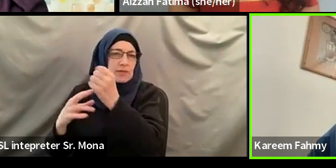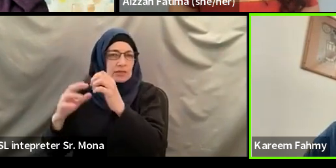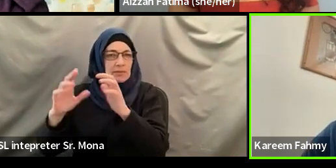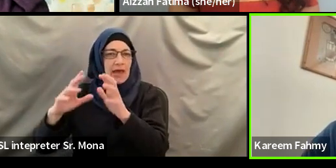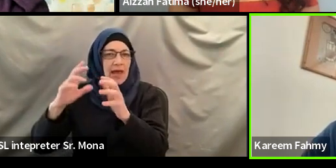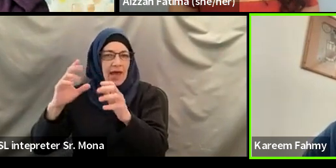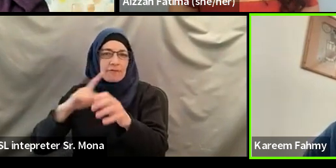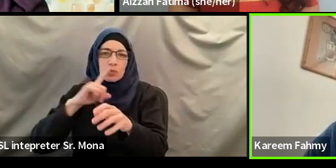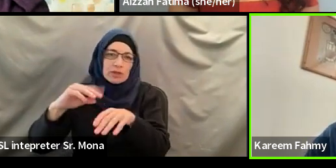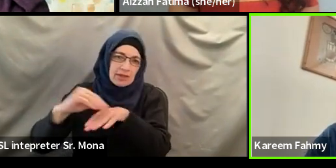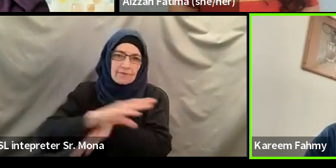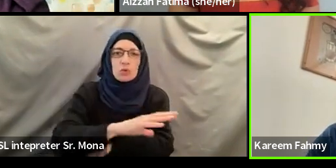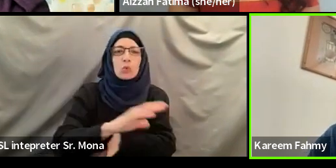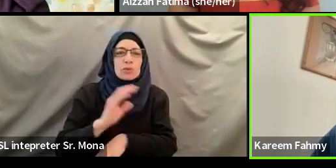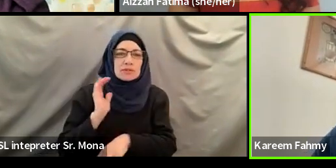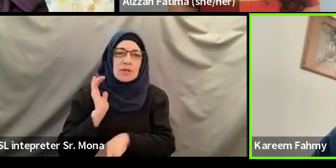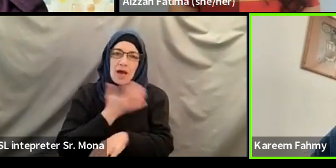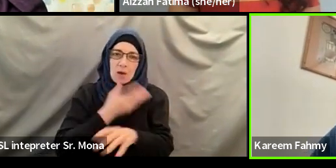years.